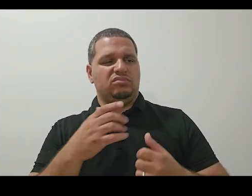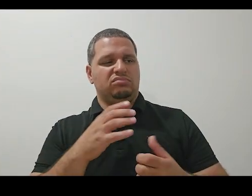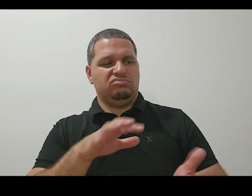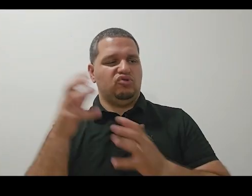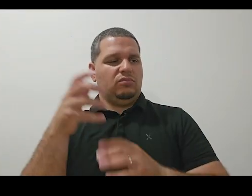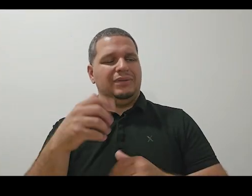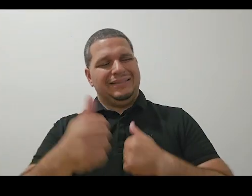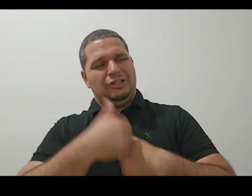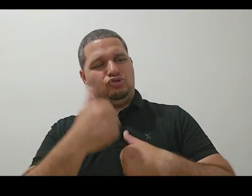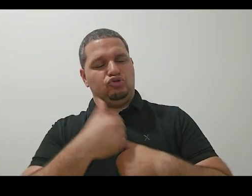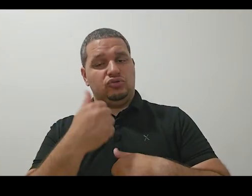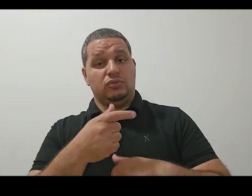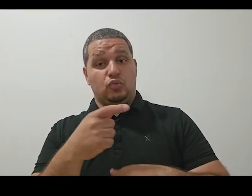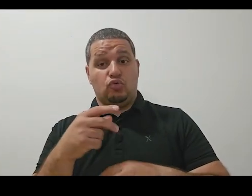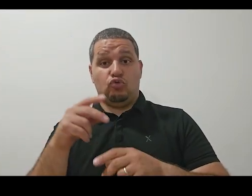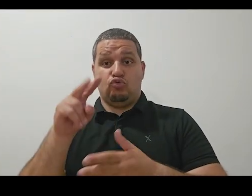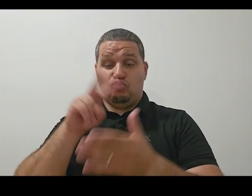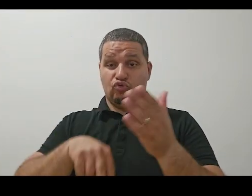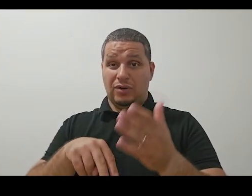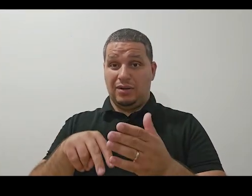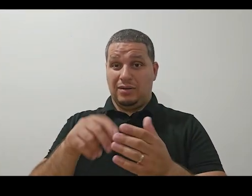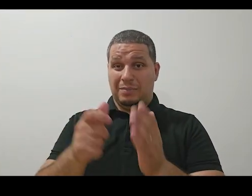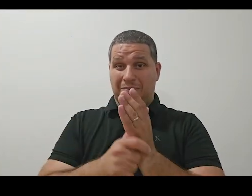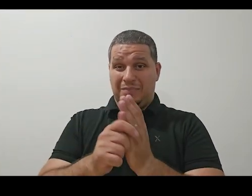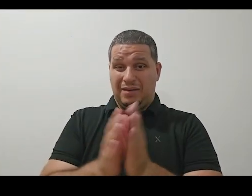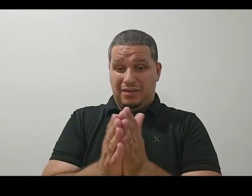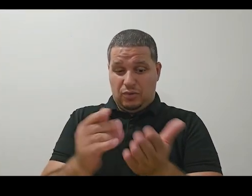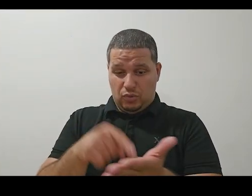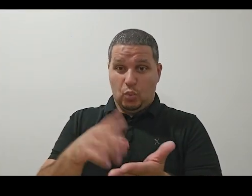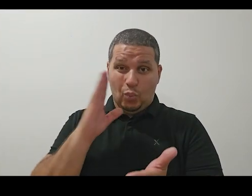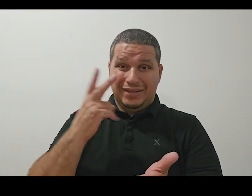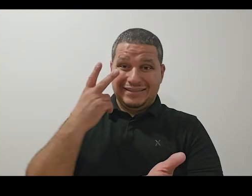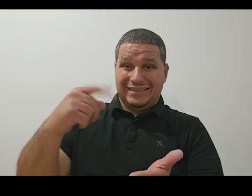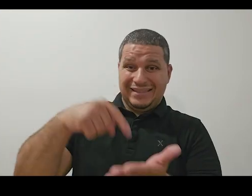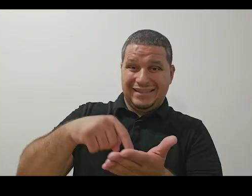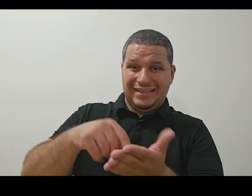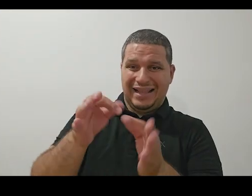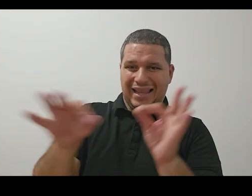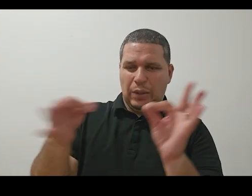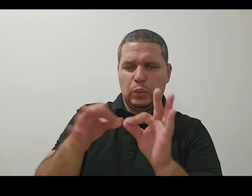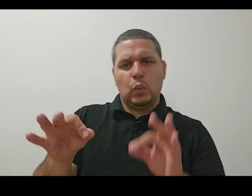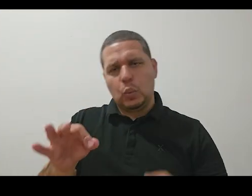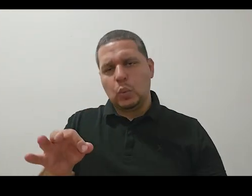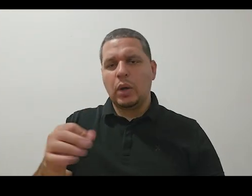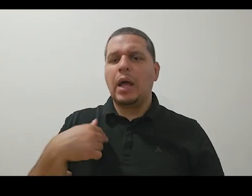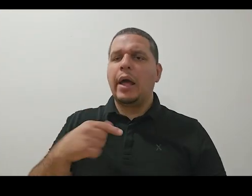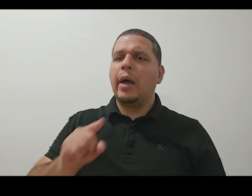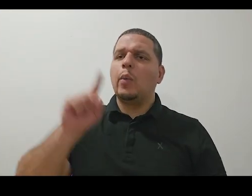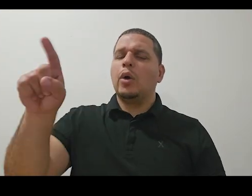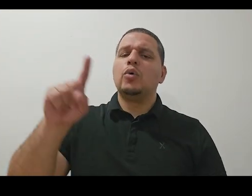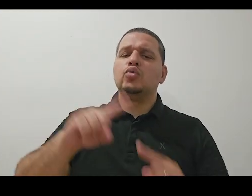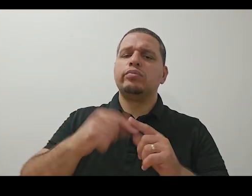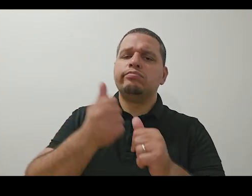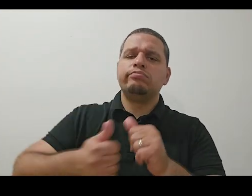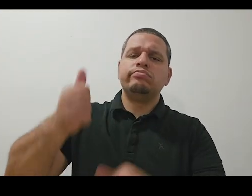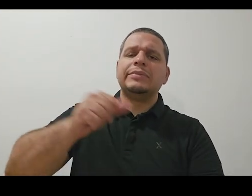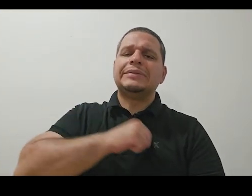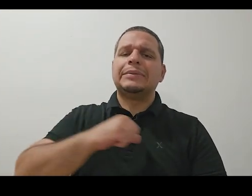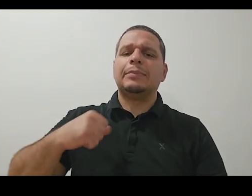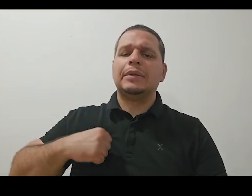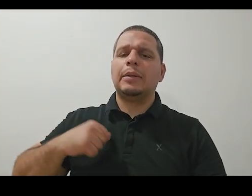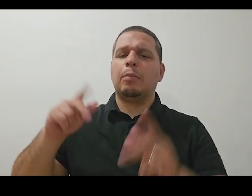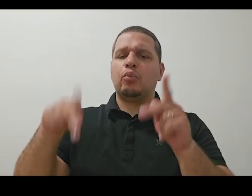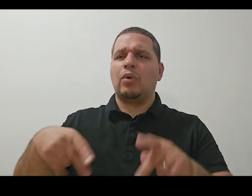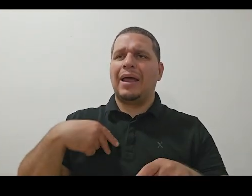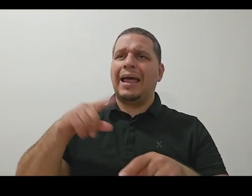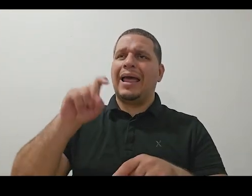EDP, which is dangerous and crazy and deranged. And if you read the patrol manual, you would see that. So I went to Assembly Person and I